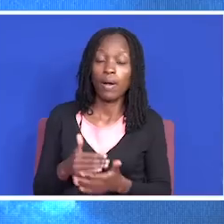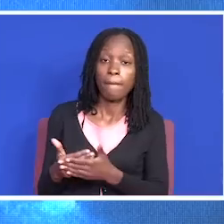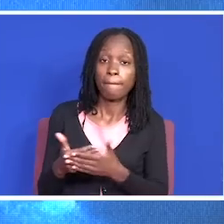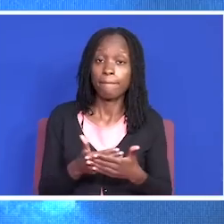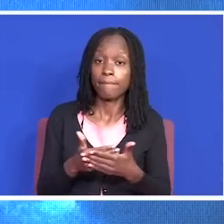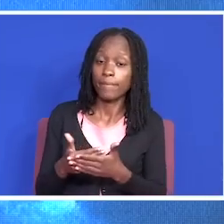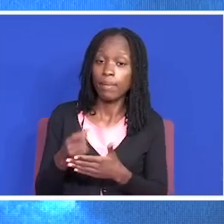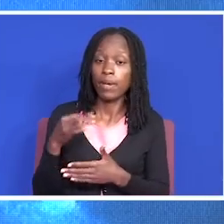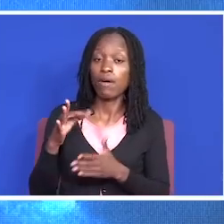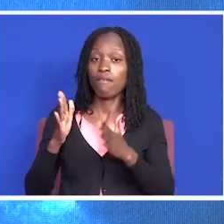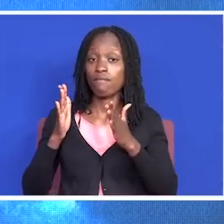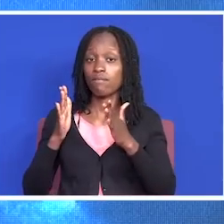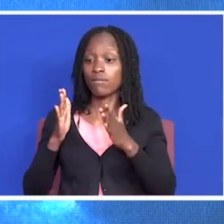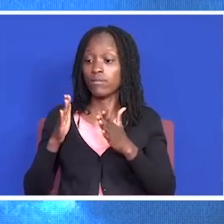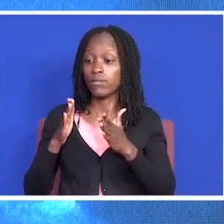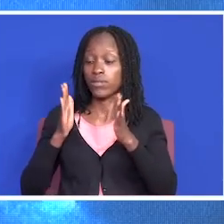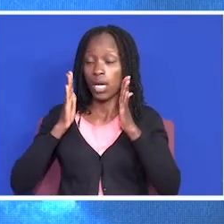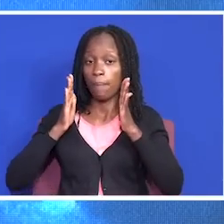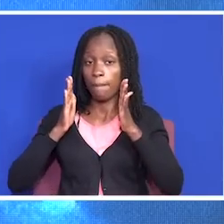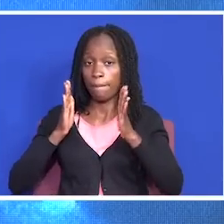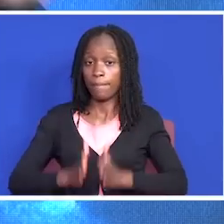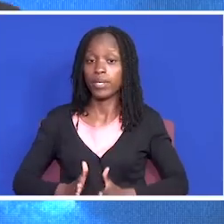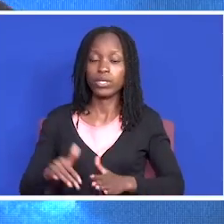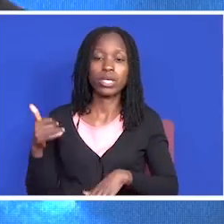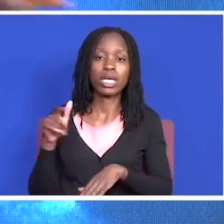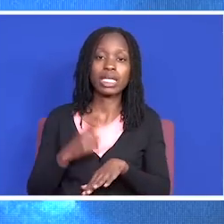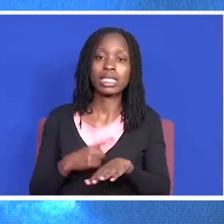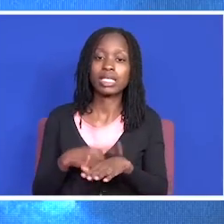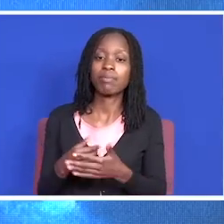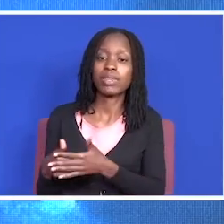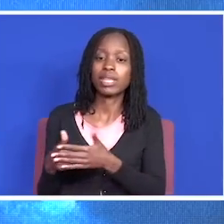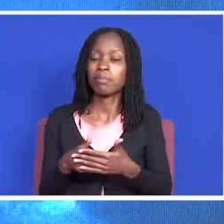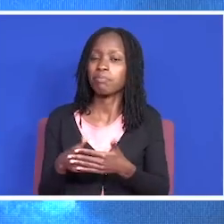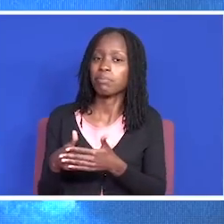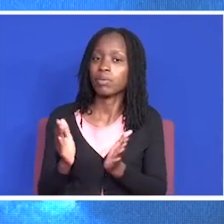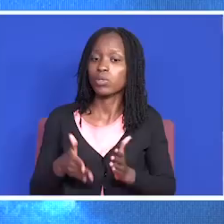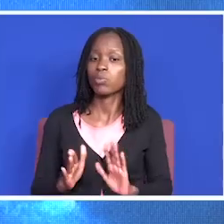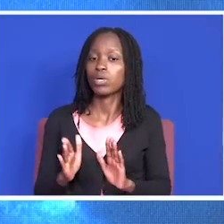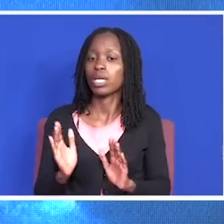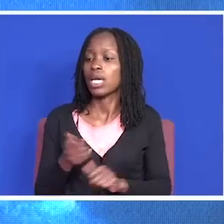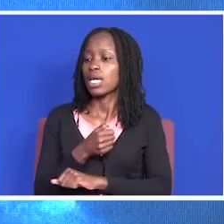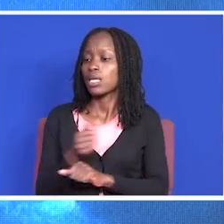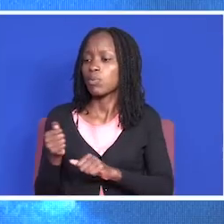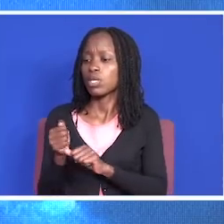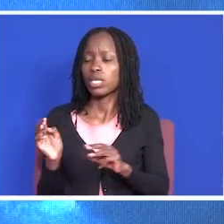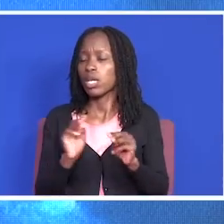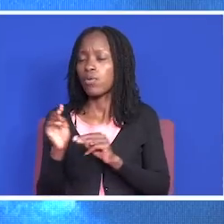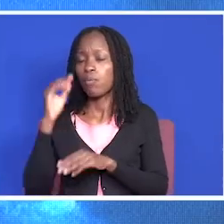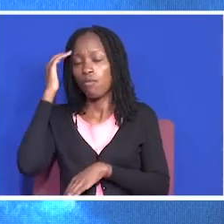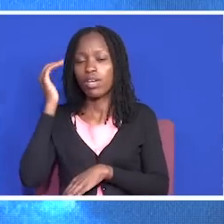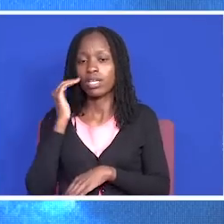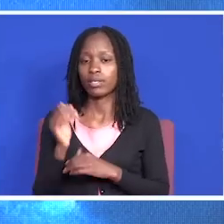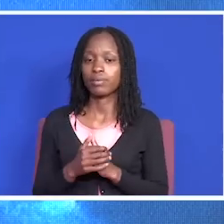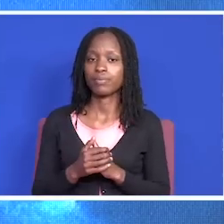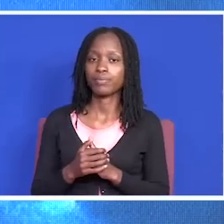baby of a human being, wherever the baby is born, it can't even move its head. Are you aware babies